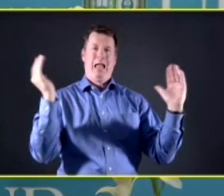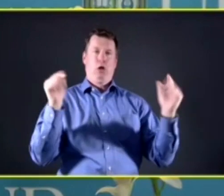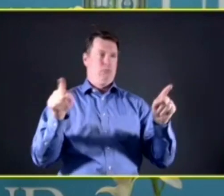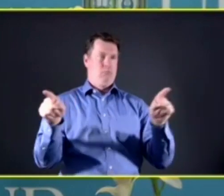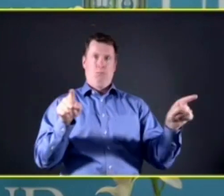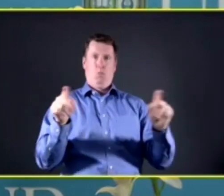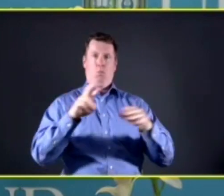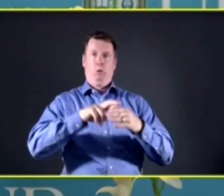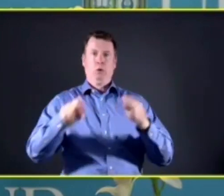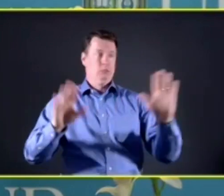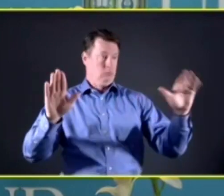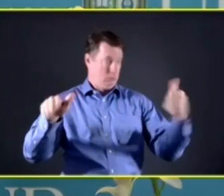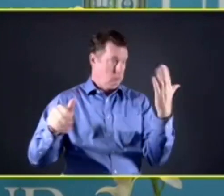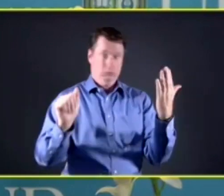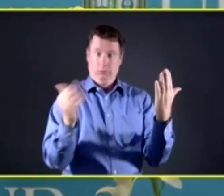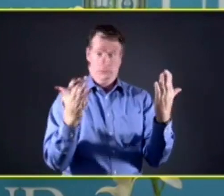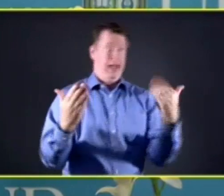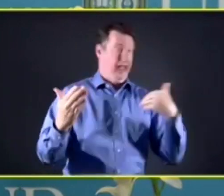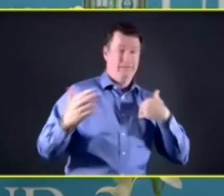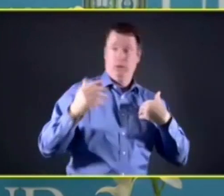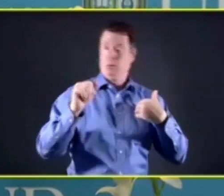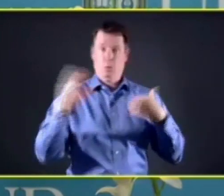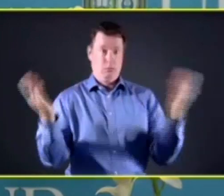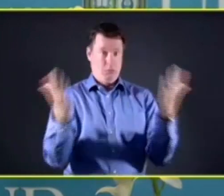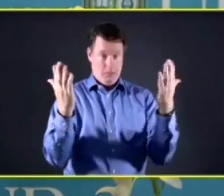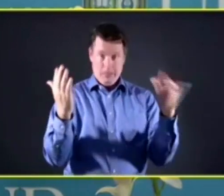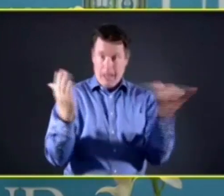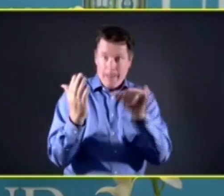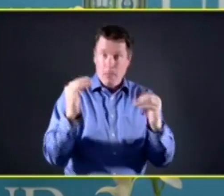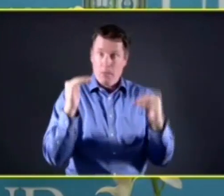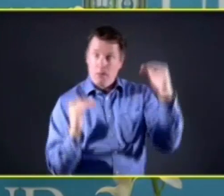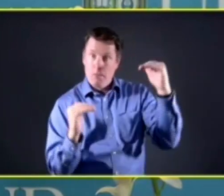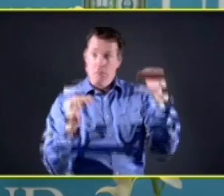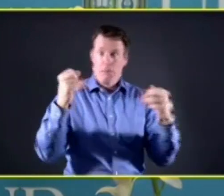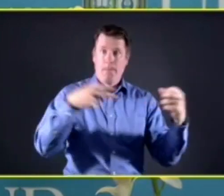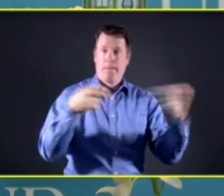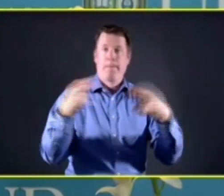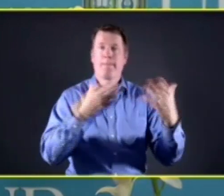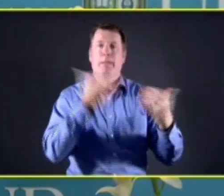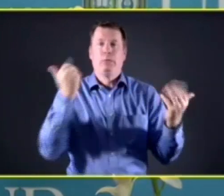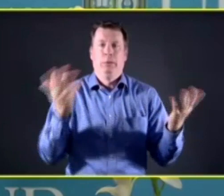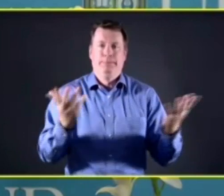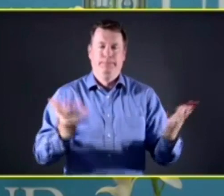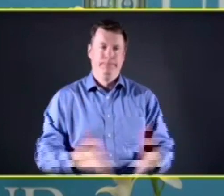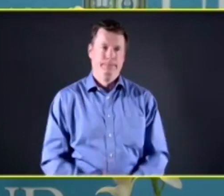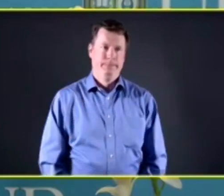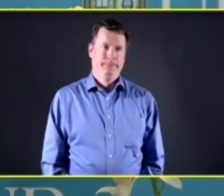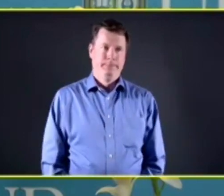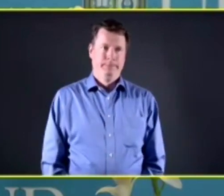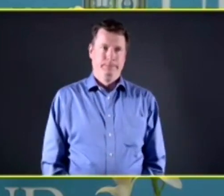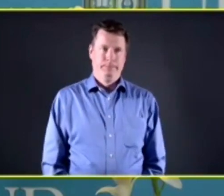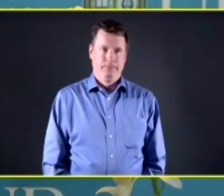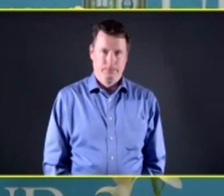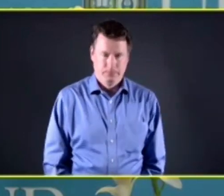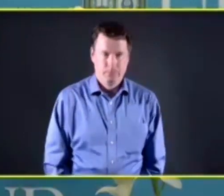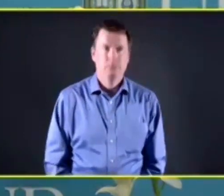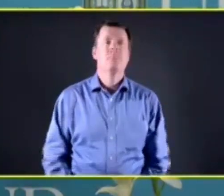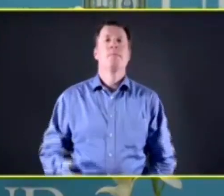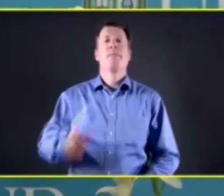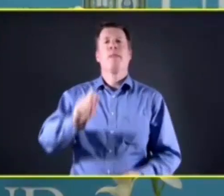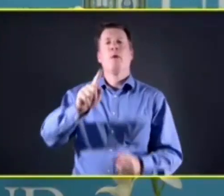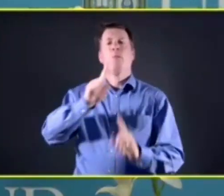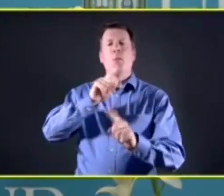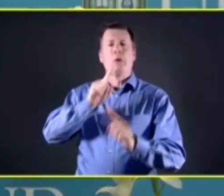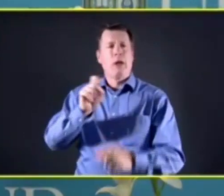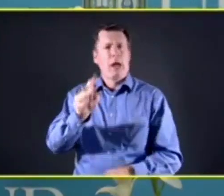I just wonder about, either for you specifically or in a bigger picture, what is happening to research that's usually